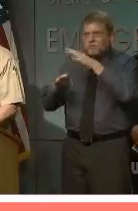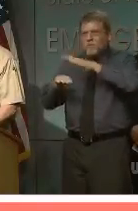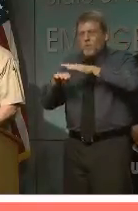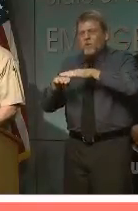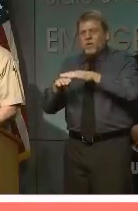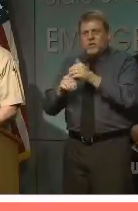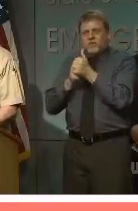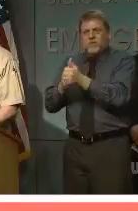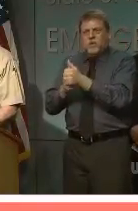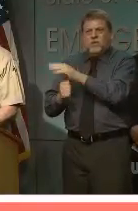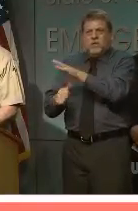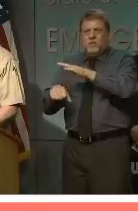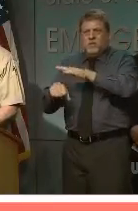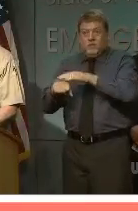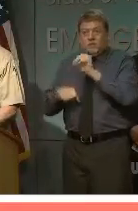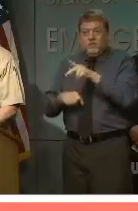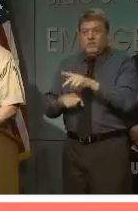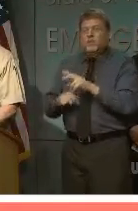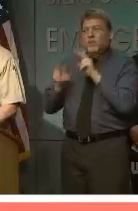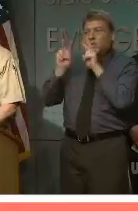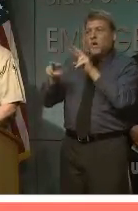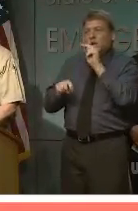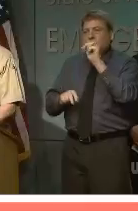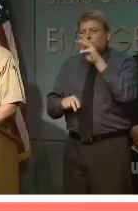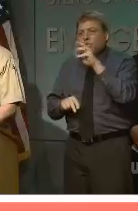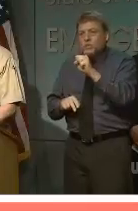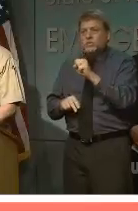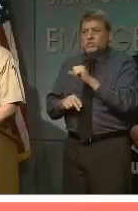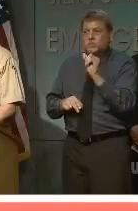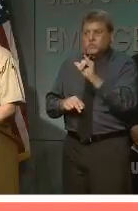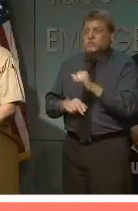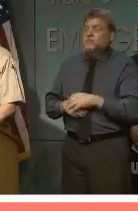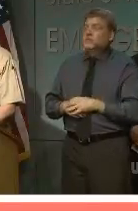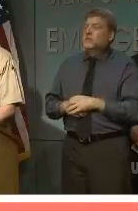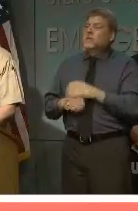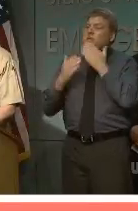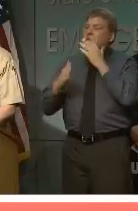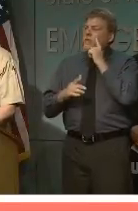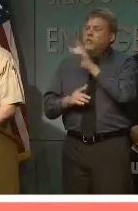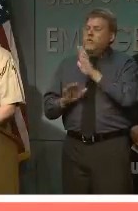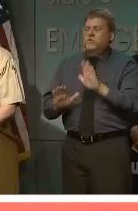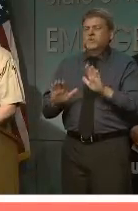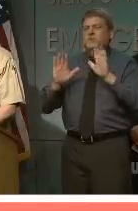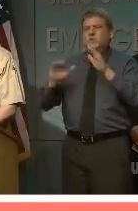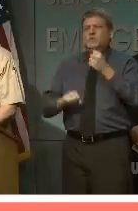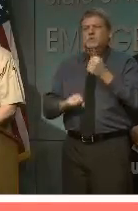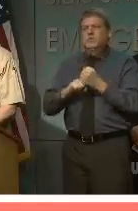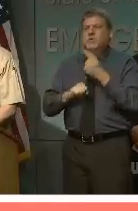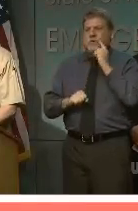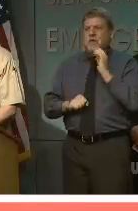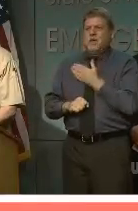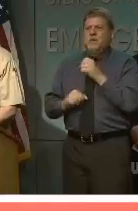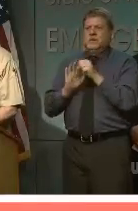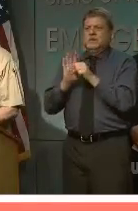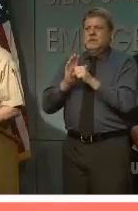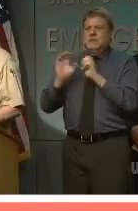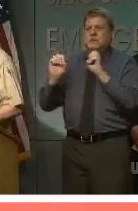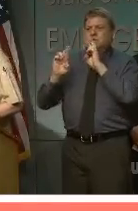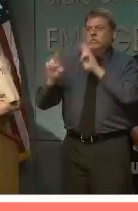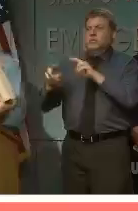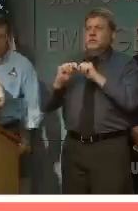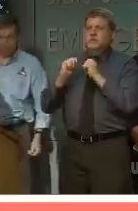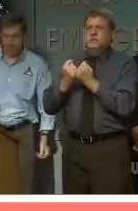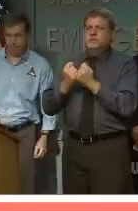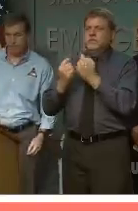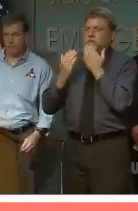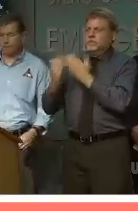to your local media for situational awareness. And thank you for your outstanding support of the North Carolina State Emergency Response Team. Thank